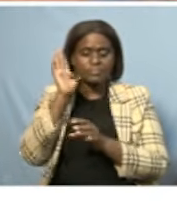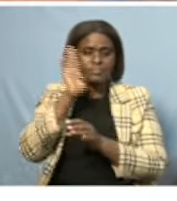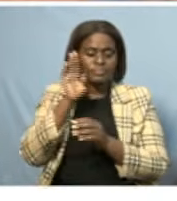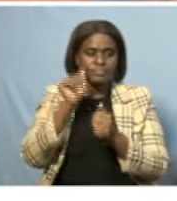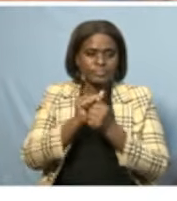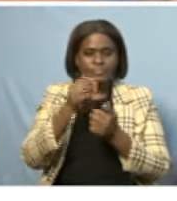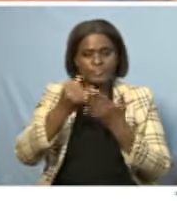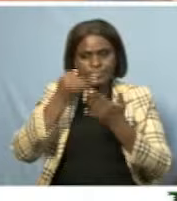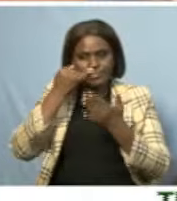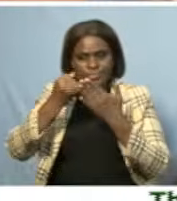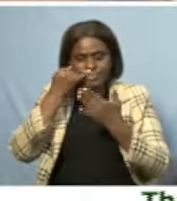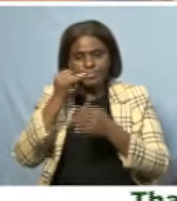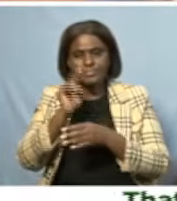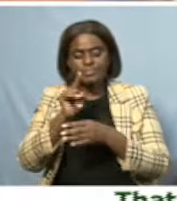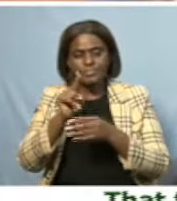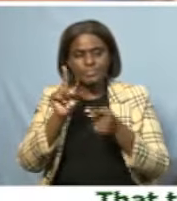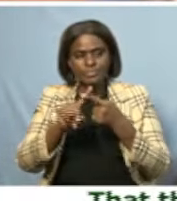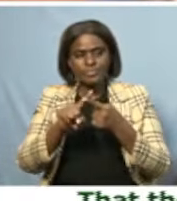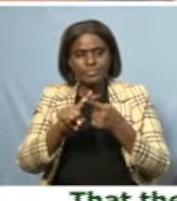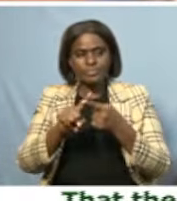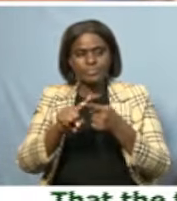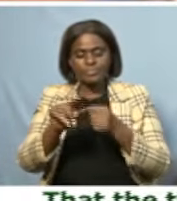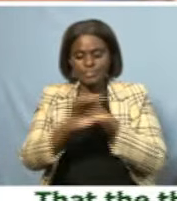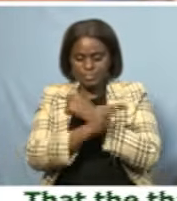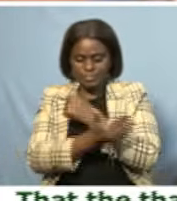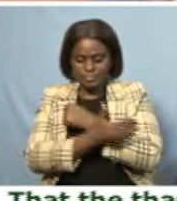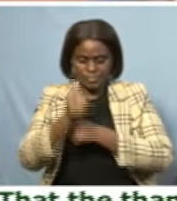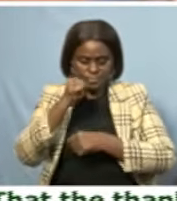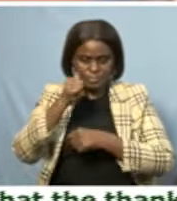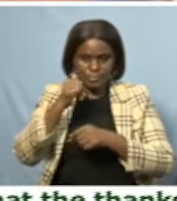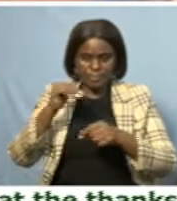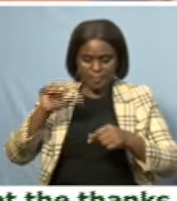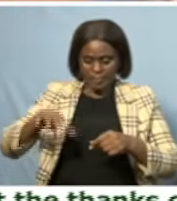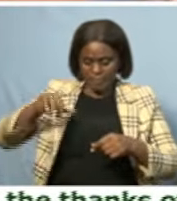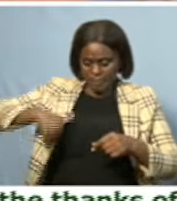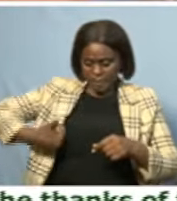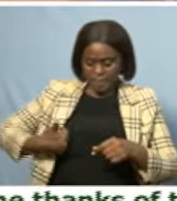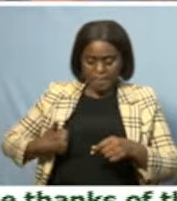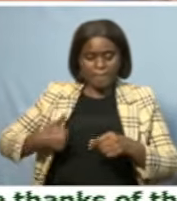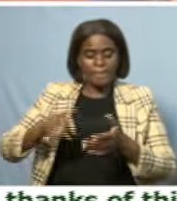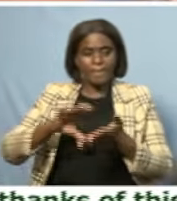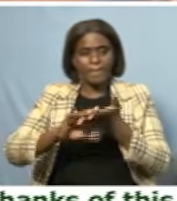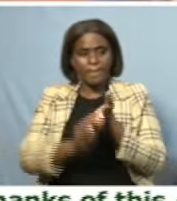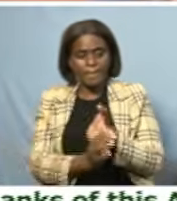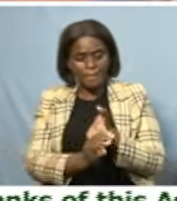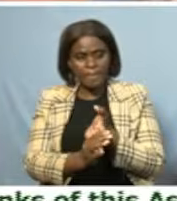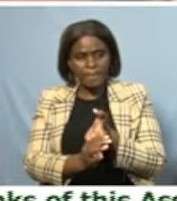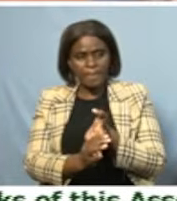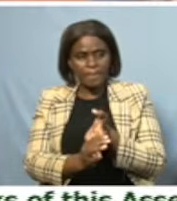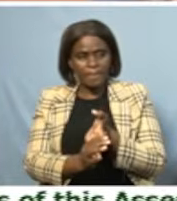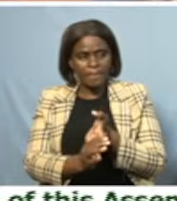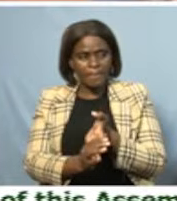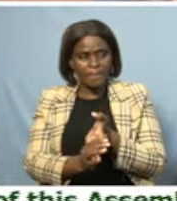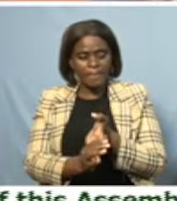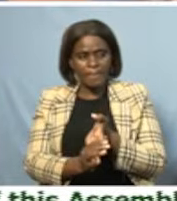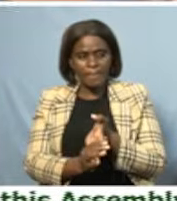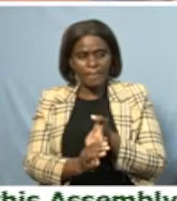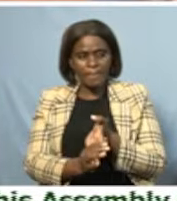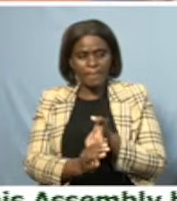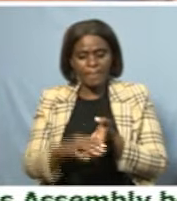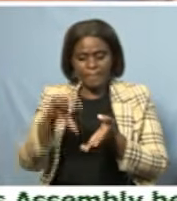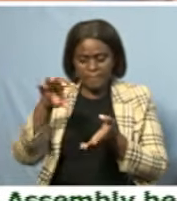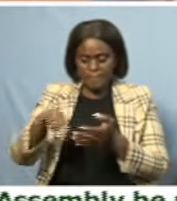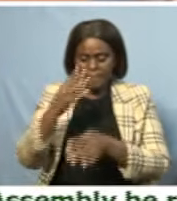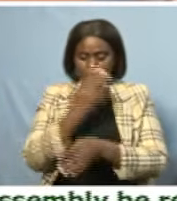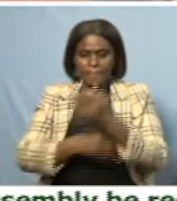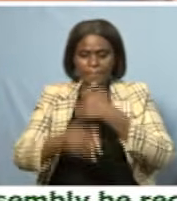and substance abuse, teenage pregnancies, child marriage, child defilement, gender-based violence, and child